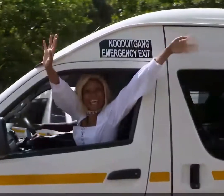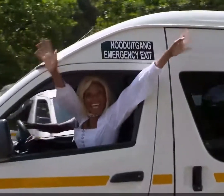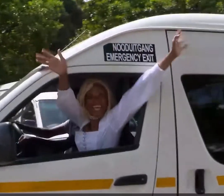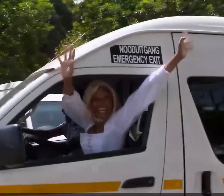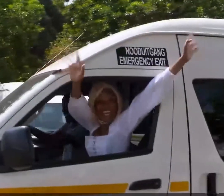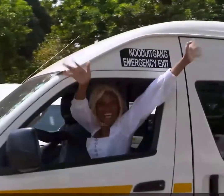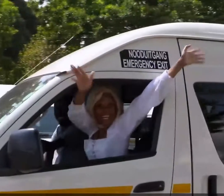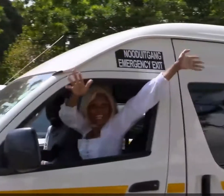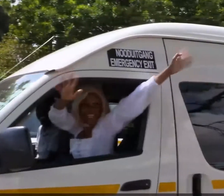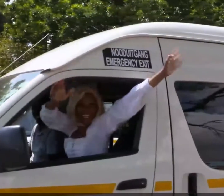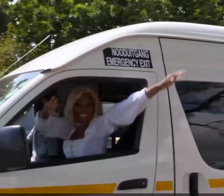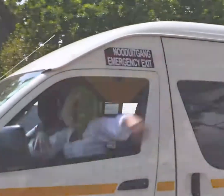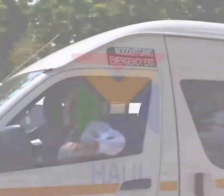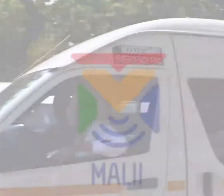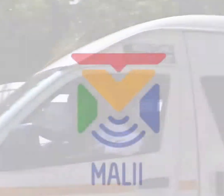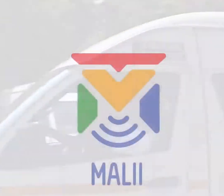Mali!